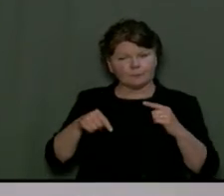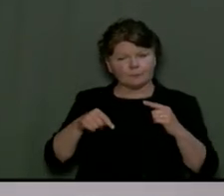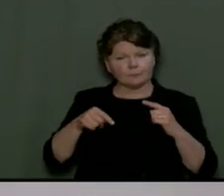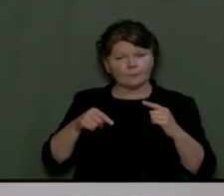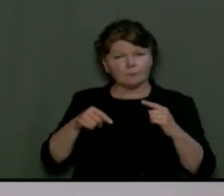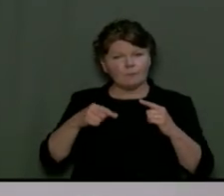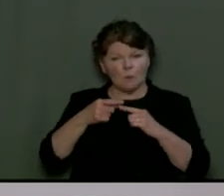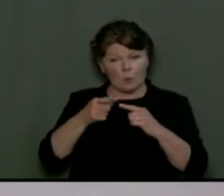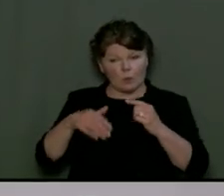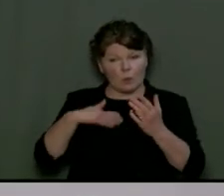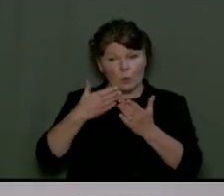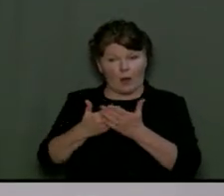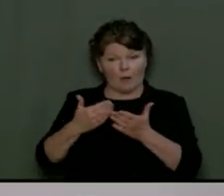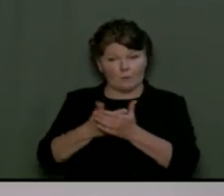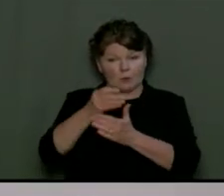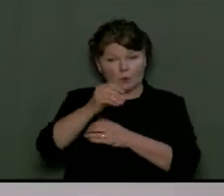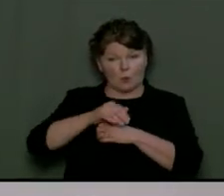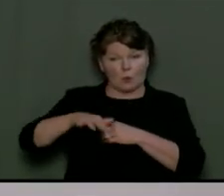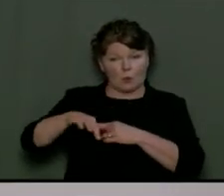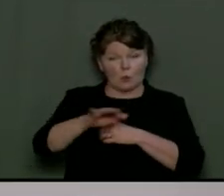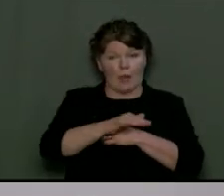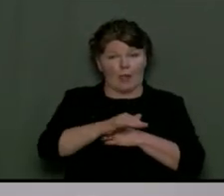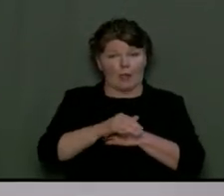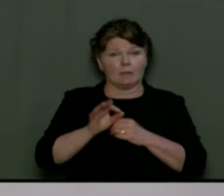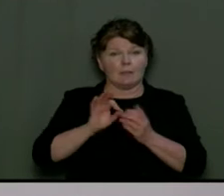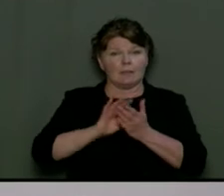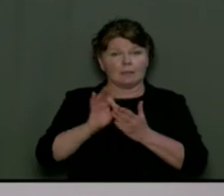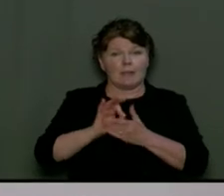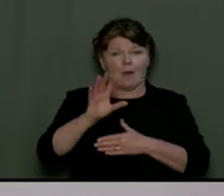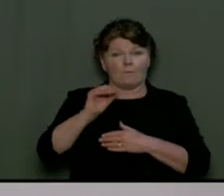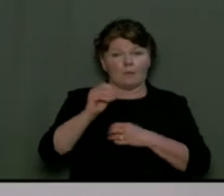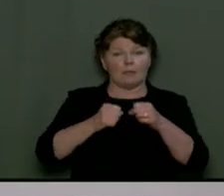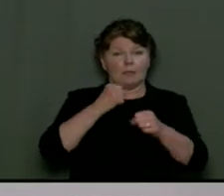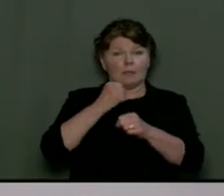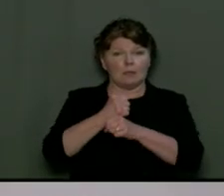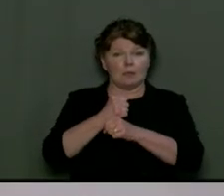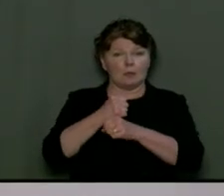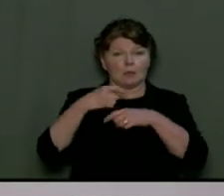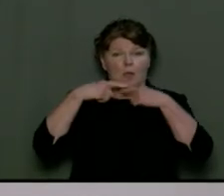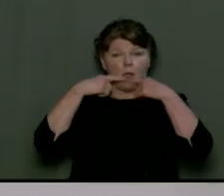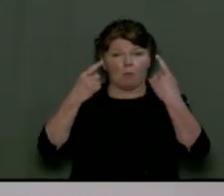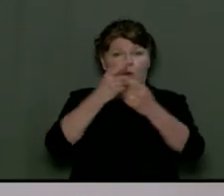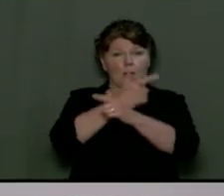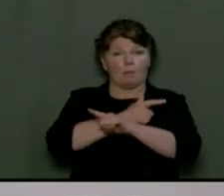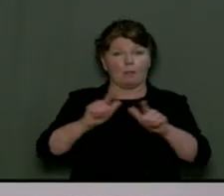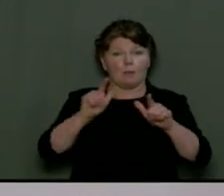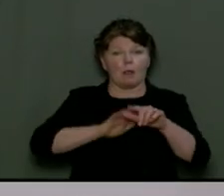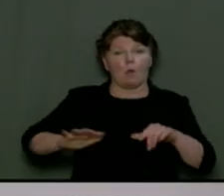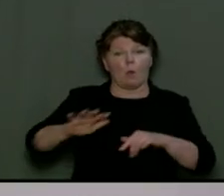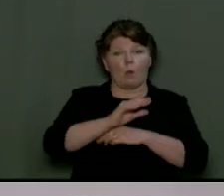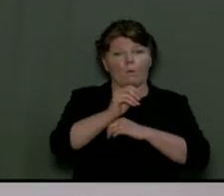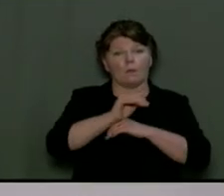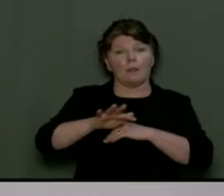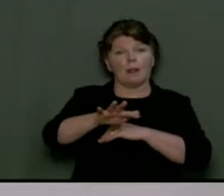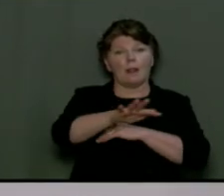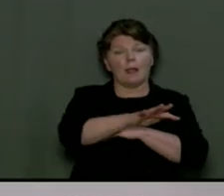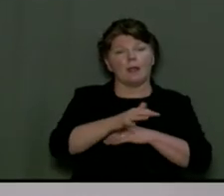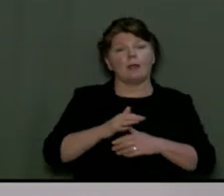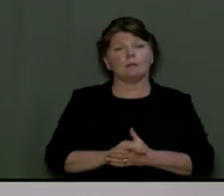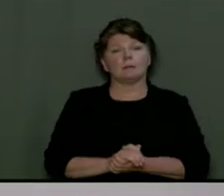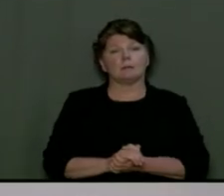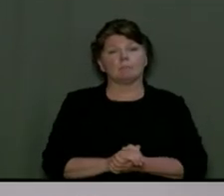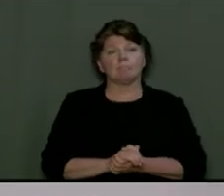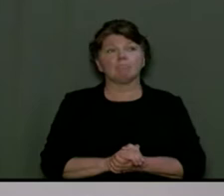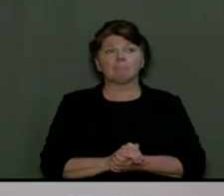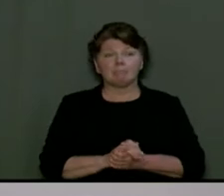new land, count off 50 years and proclaim liberty throughout the land. It